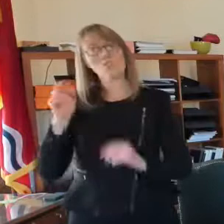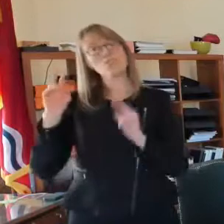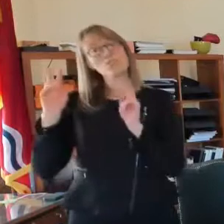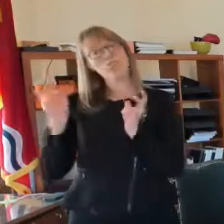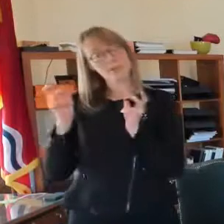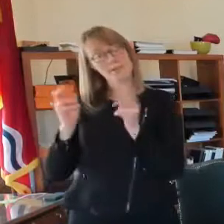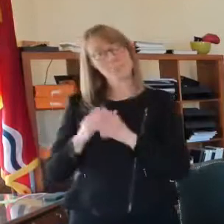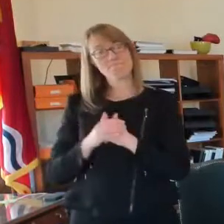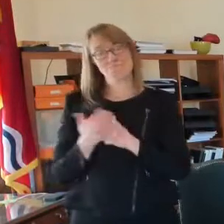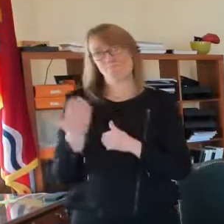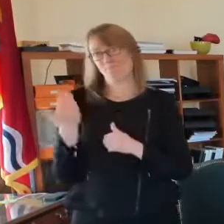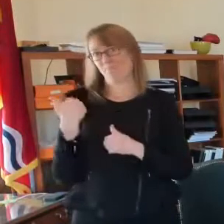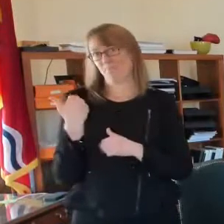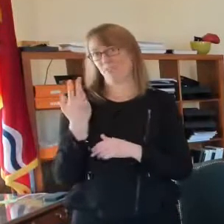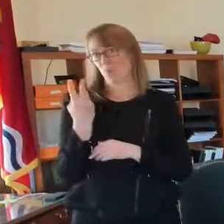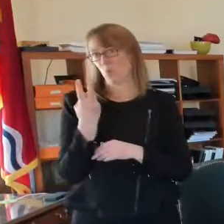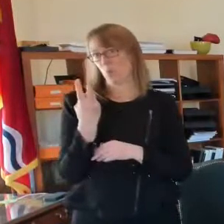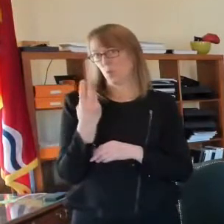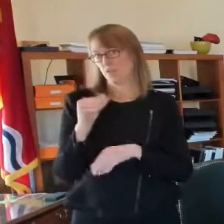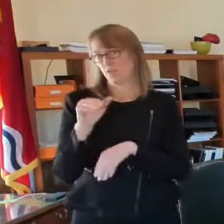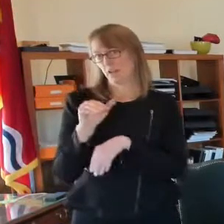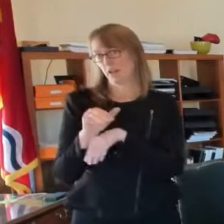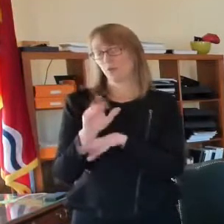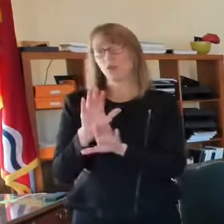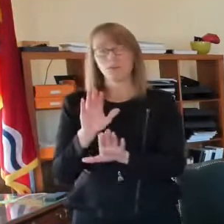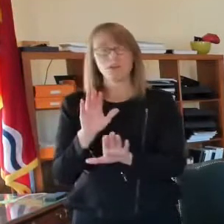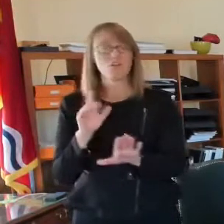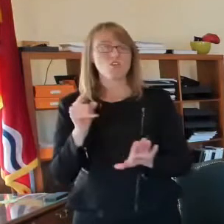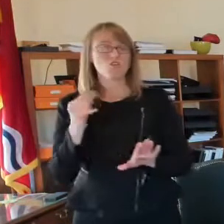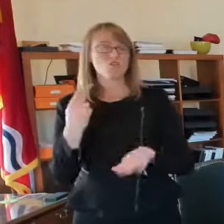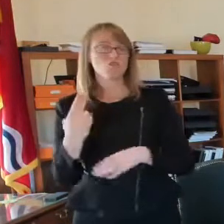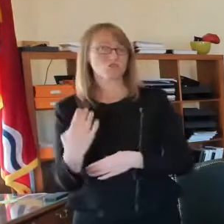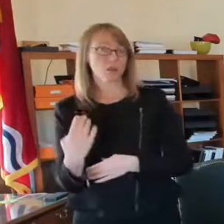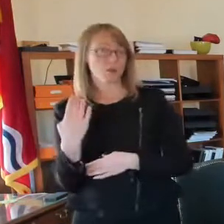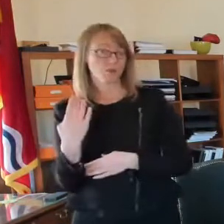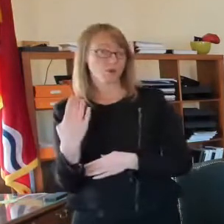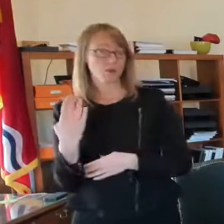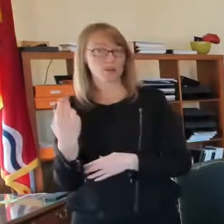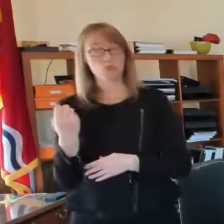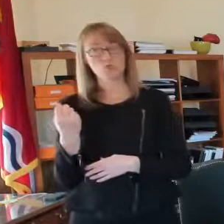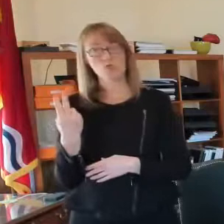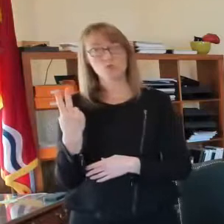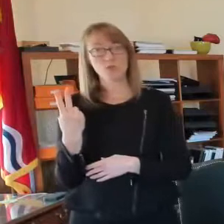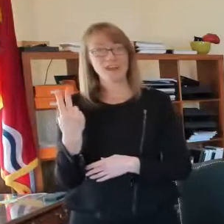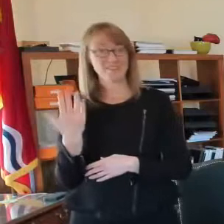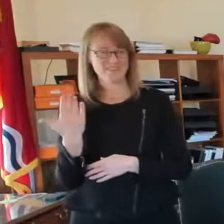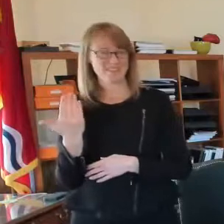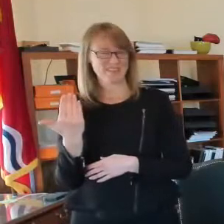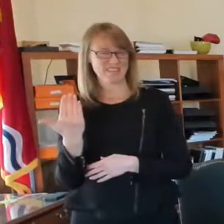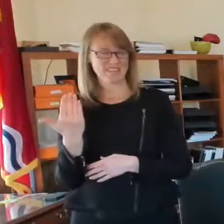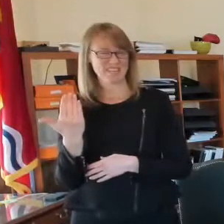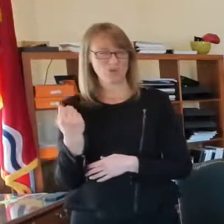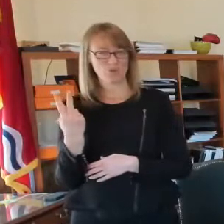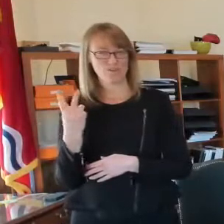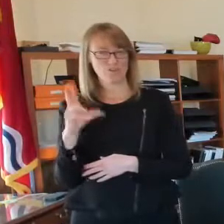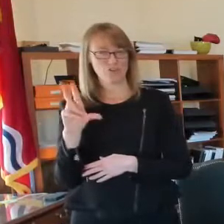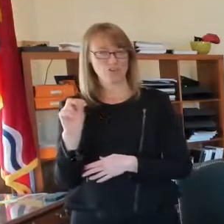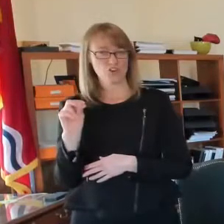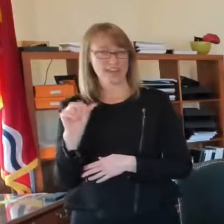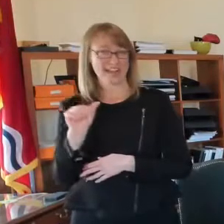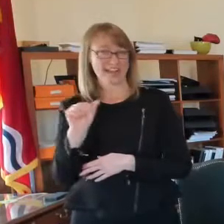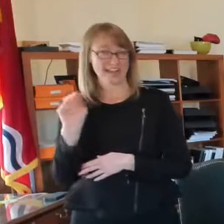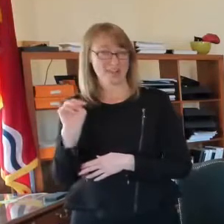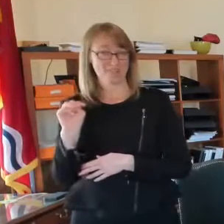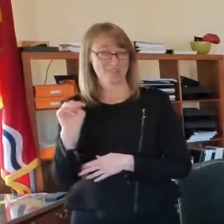Wednesday night, early Thursday morning, actually about 12:30 in the morning, we had